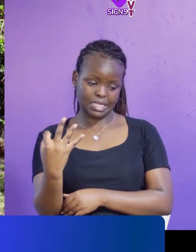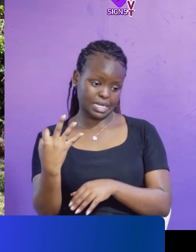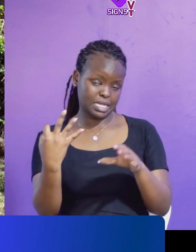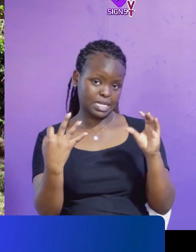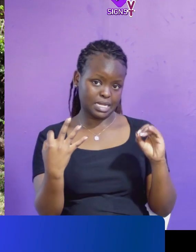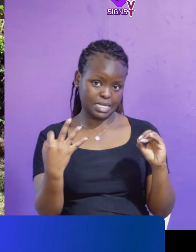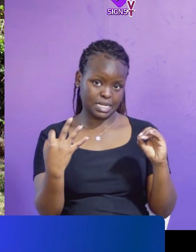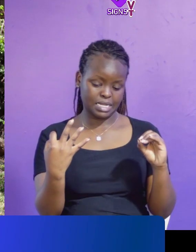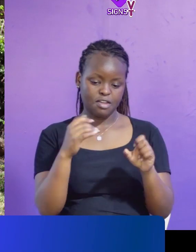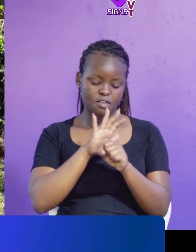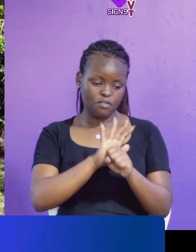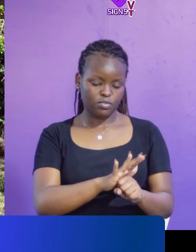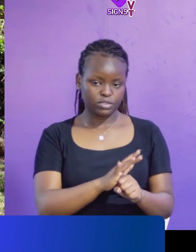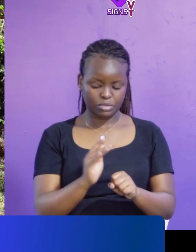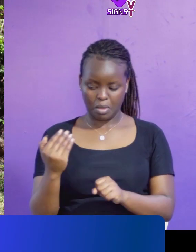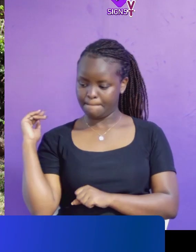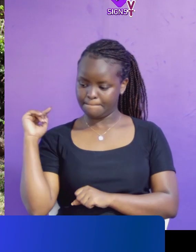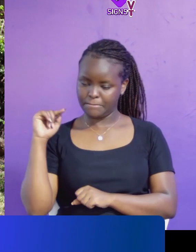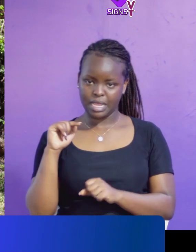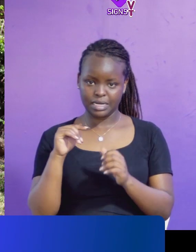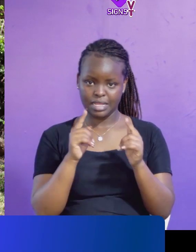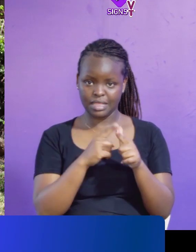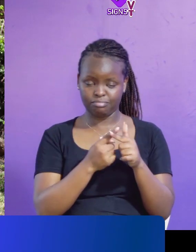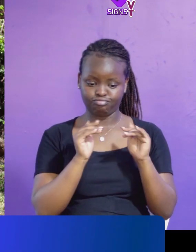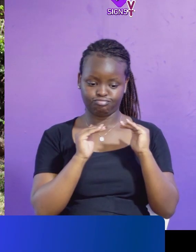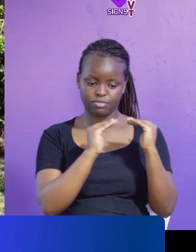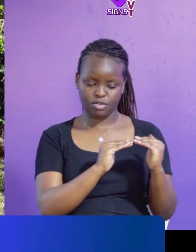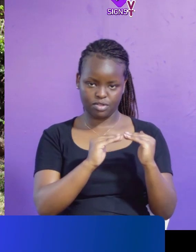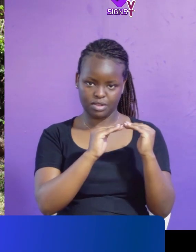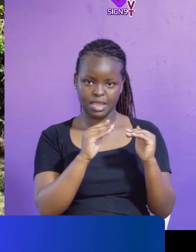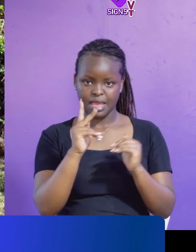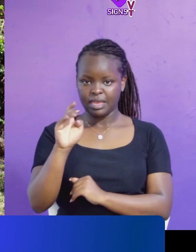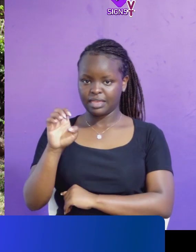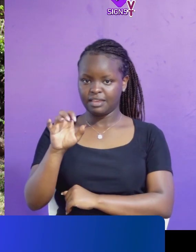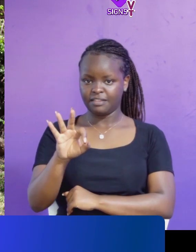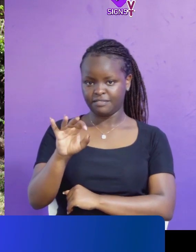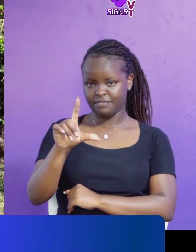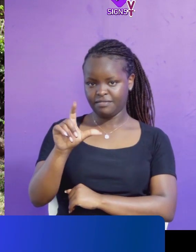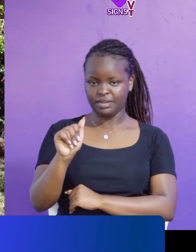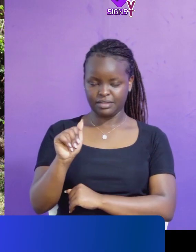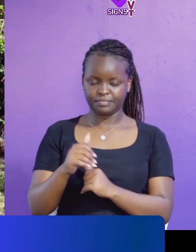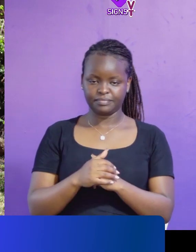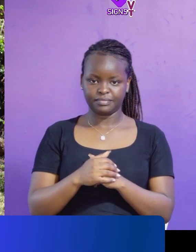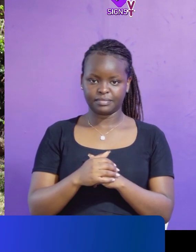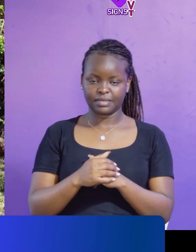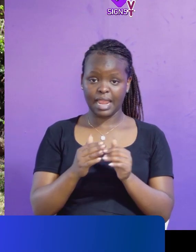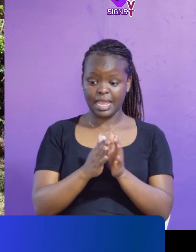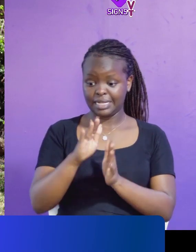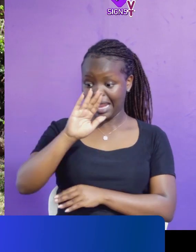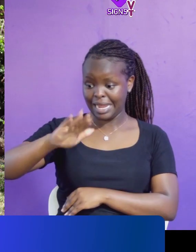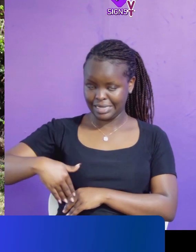from behind and equalized through Keflam Thuram and a late winning goal